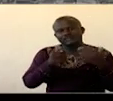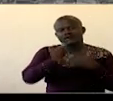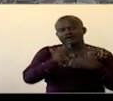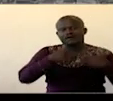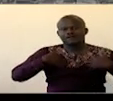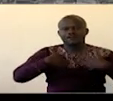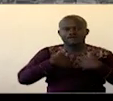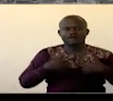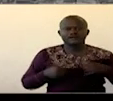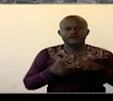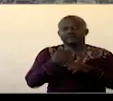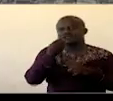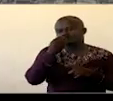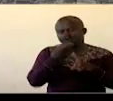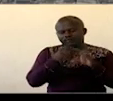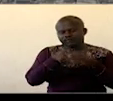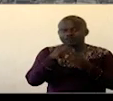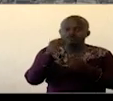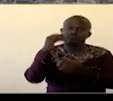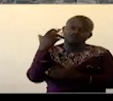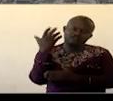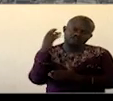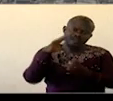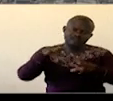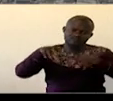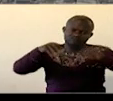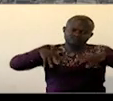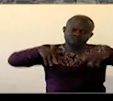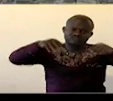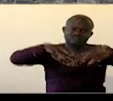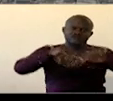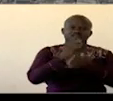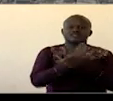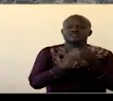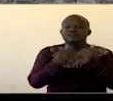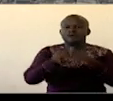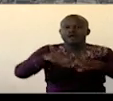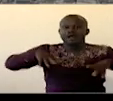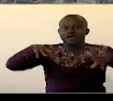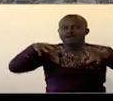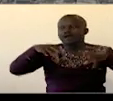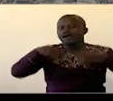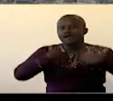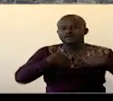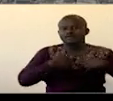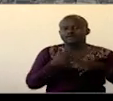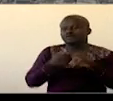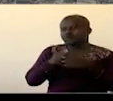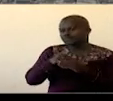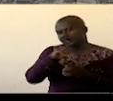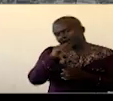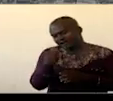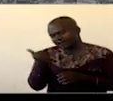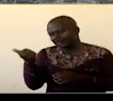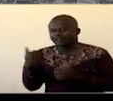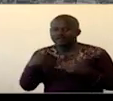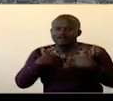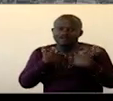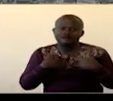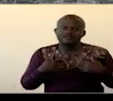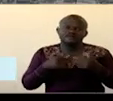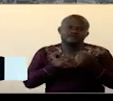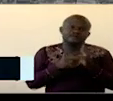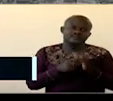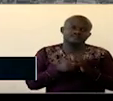animals get food from plants, and some animals get food from other animals,